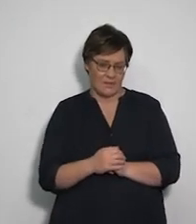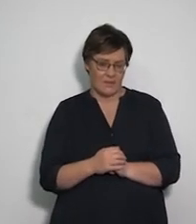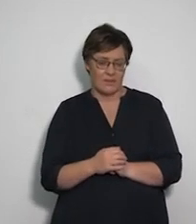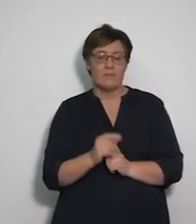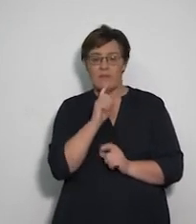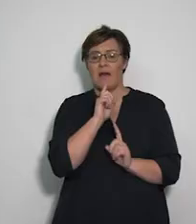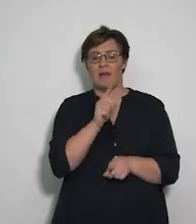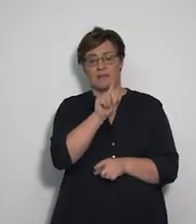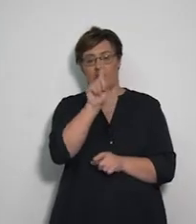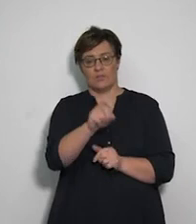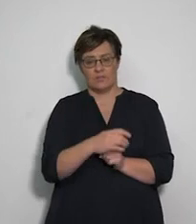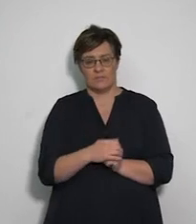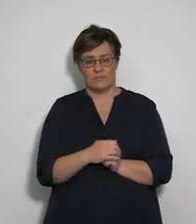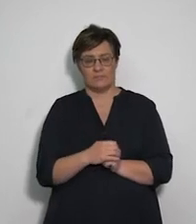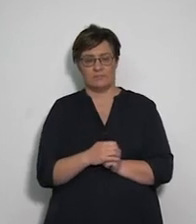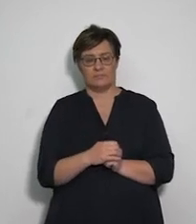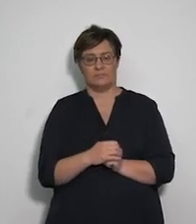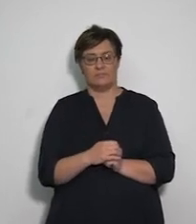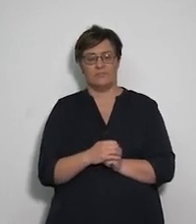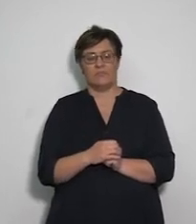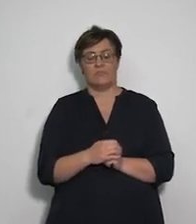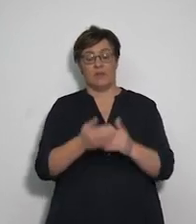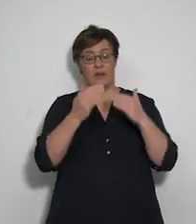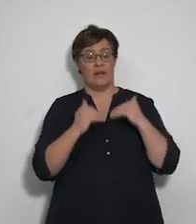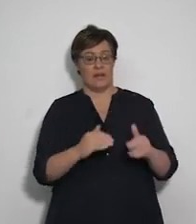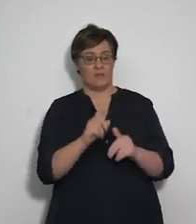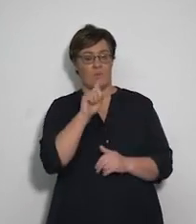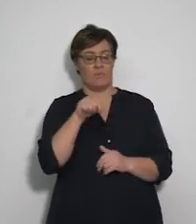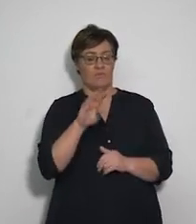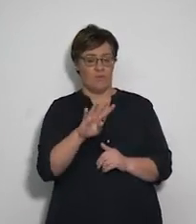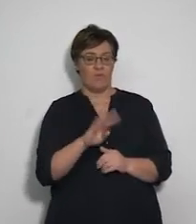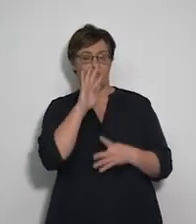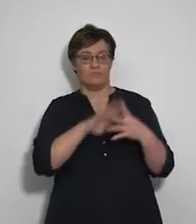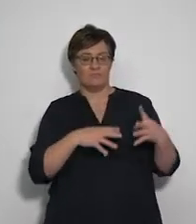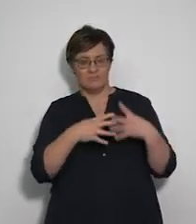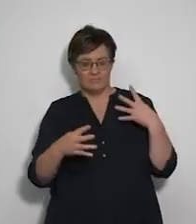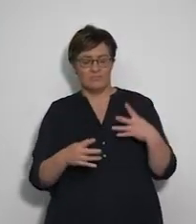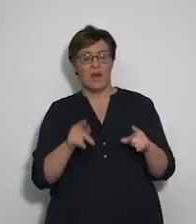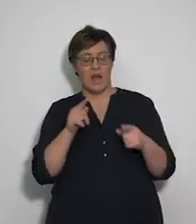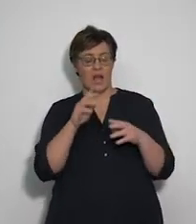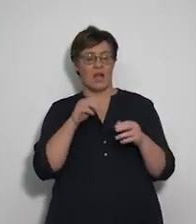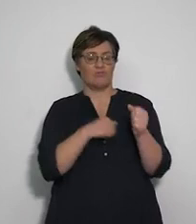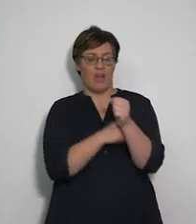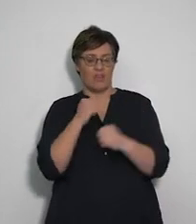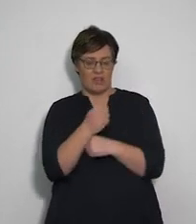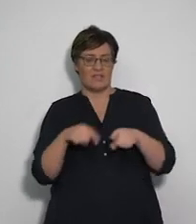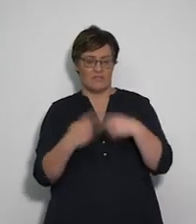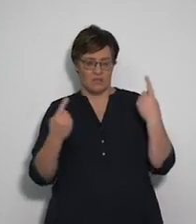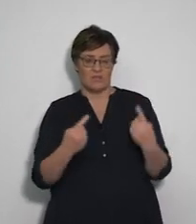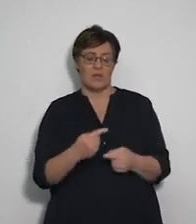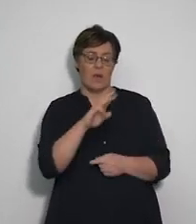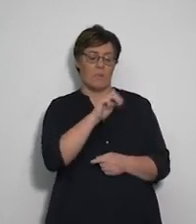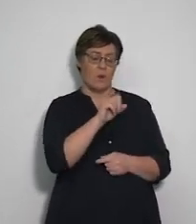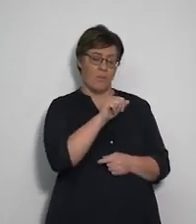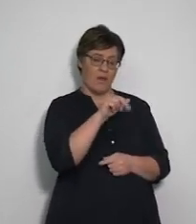essentially an answer to that question. Okay, the next part would be tabulate two structural differences between